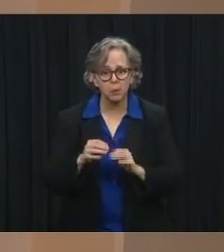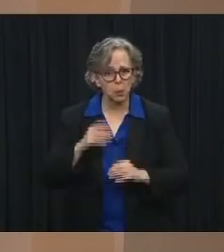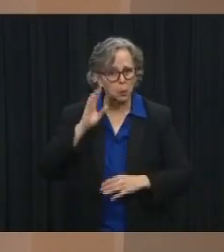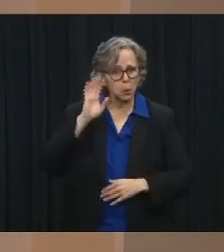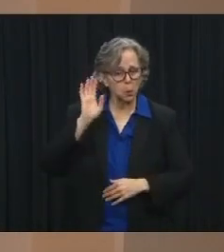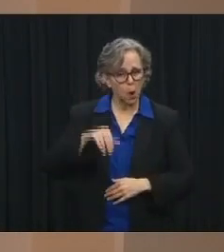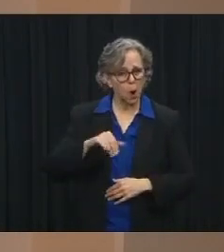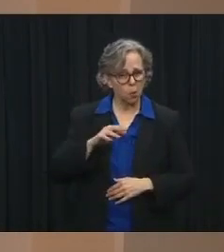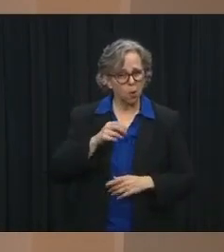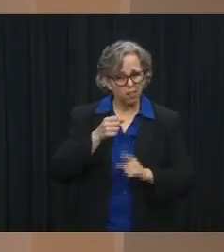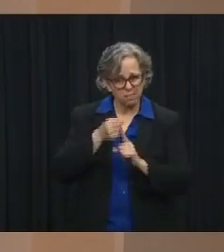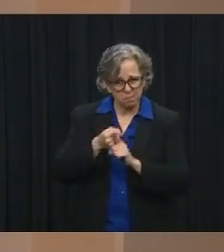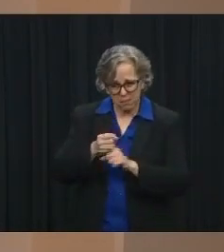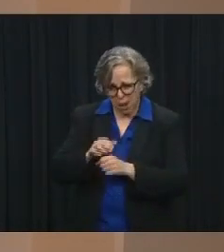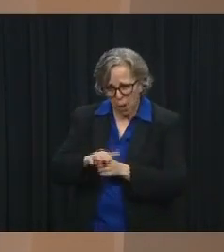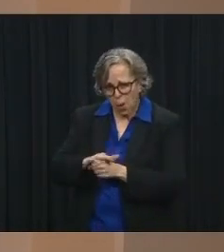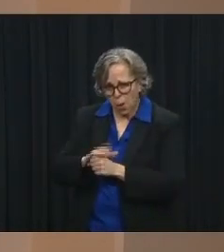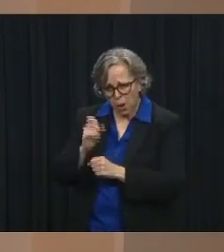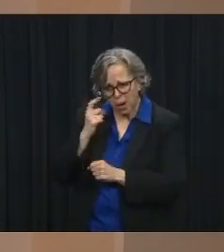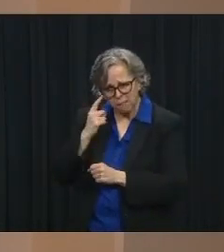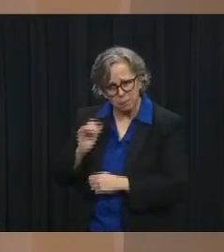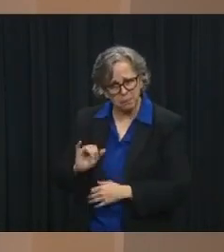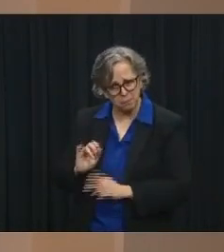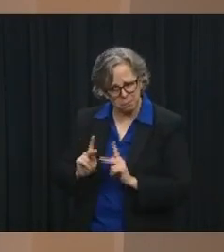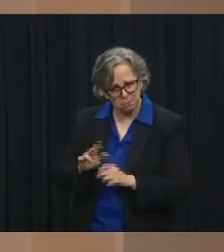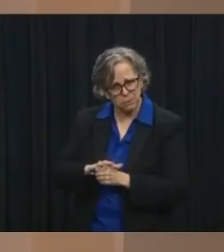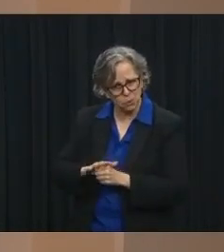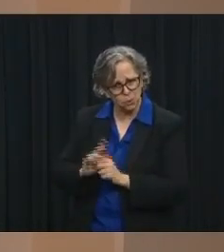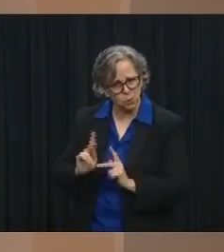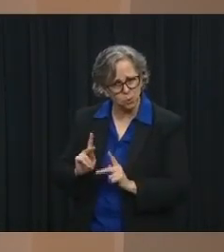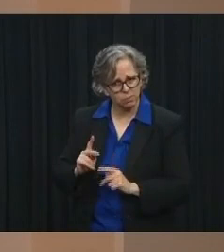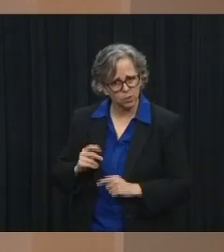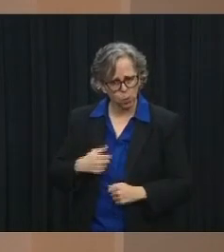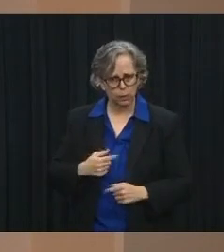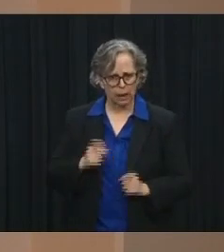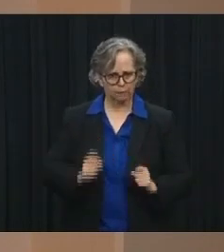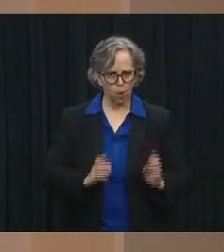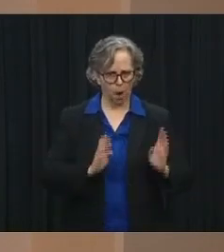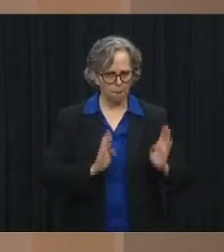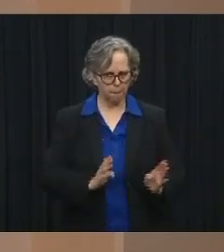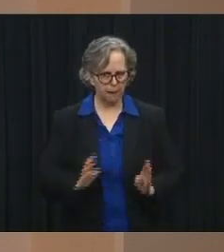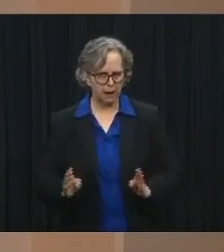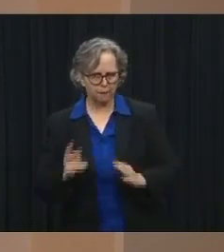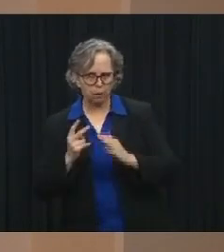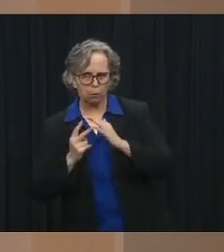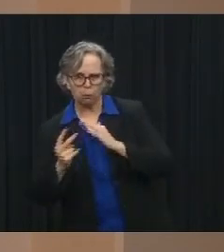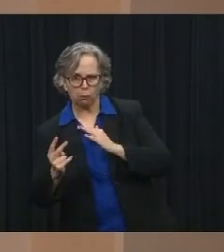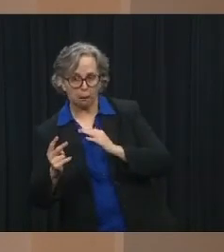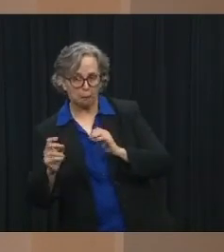all get ready to prepare for the long run and helping supply the essential safety net and